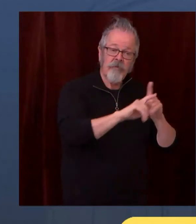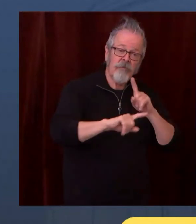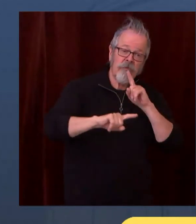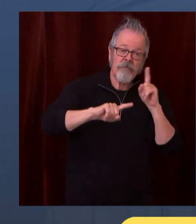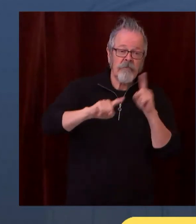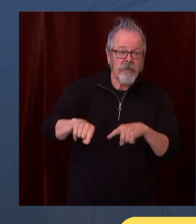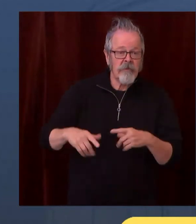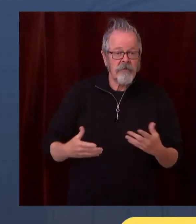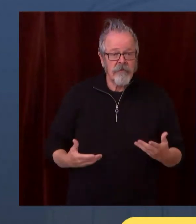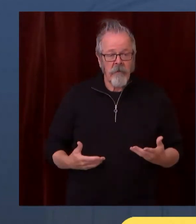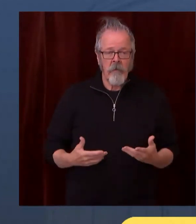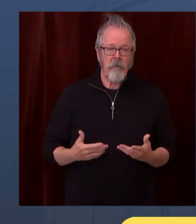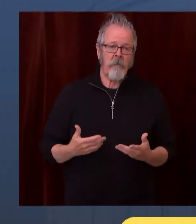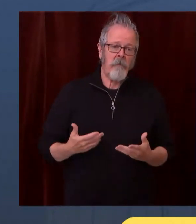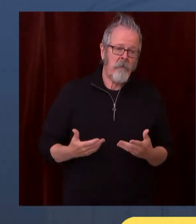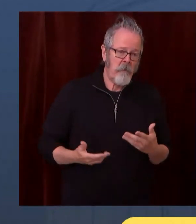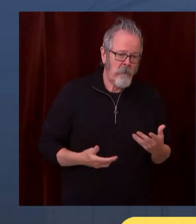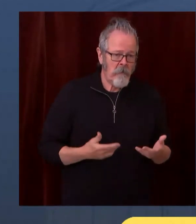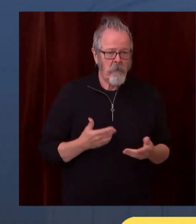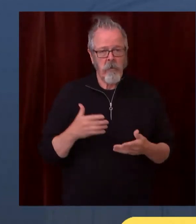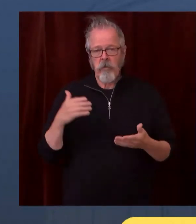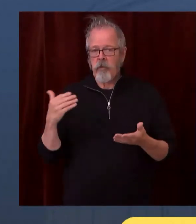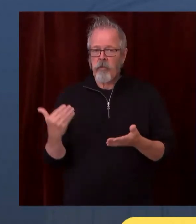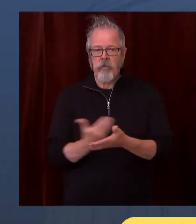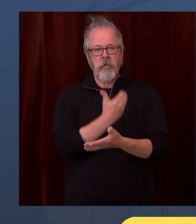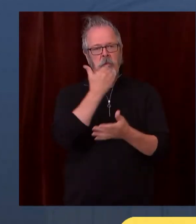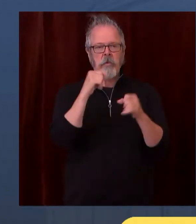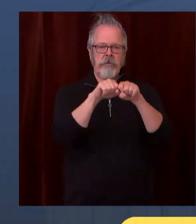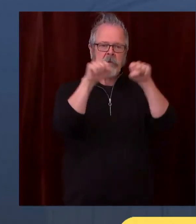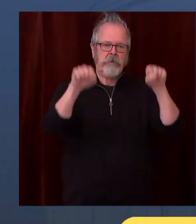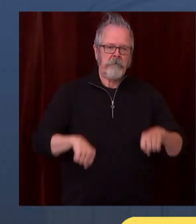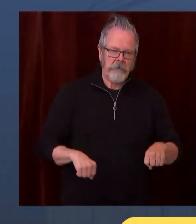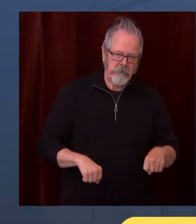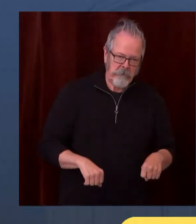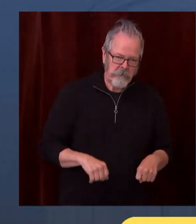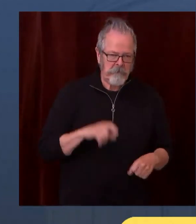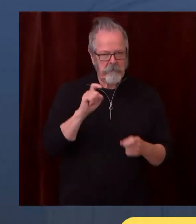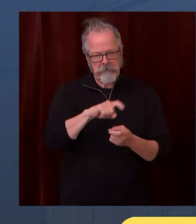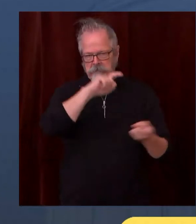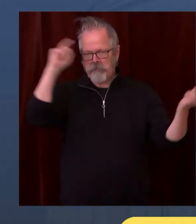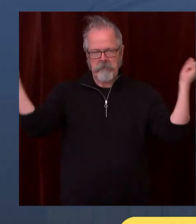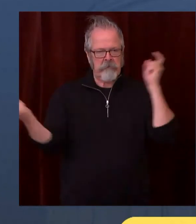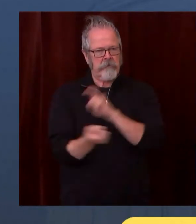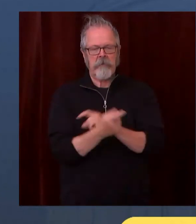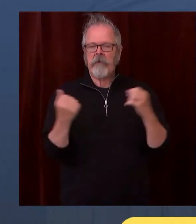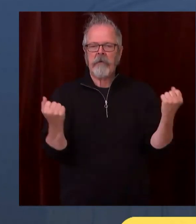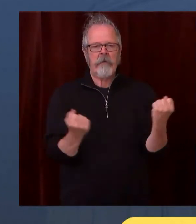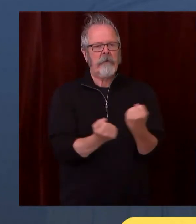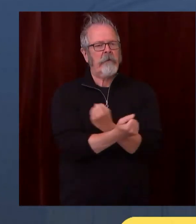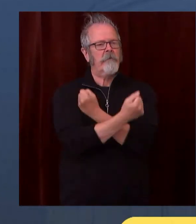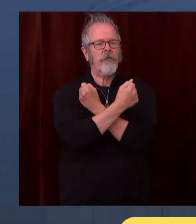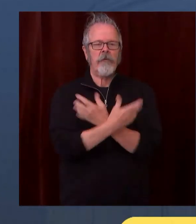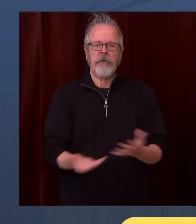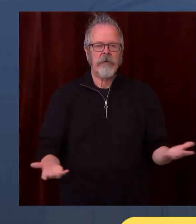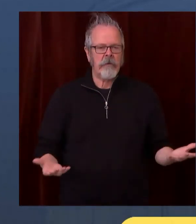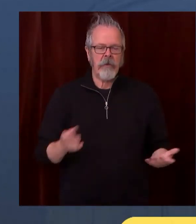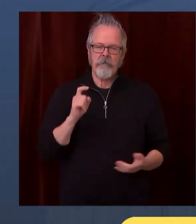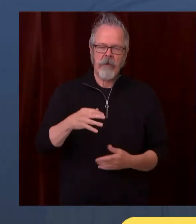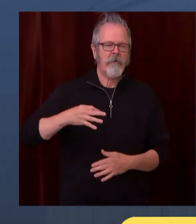benefit. That's going to slow this down. So because he slowed it down, the earlier we could start it, the